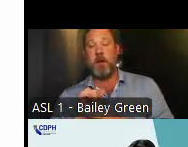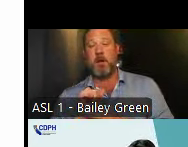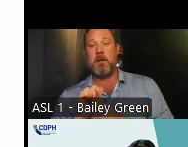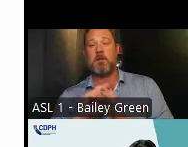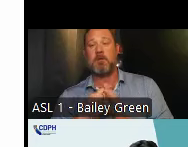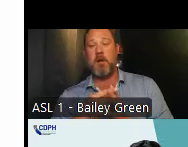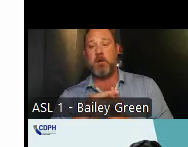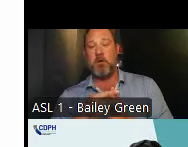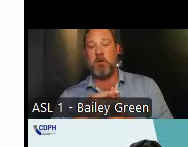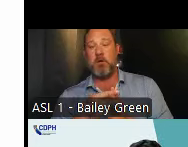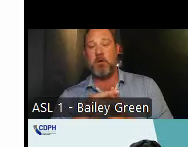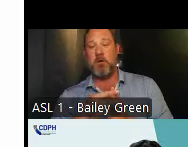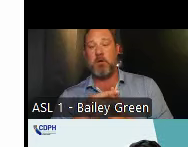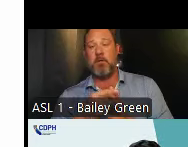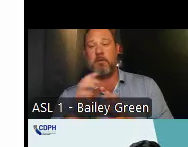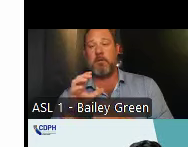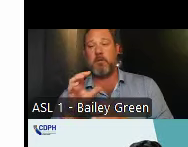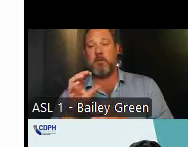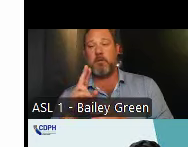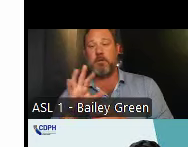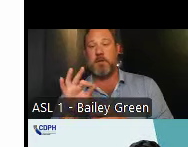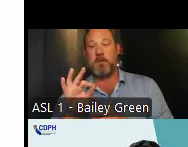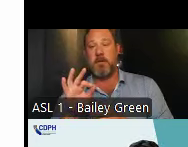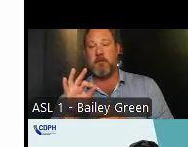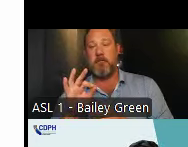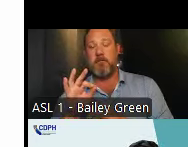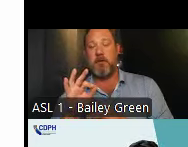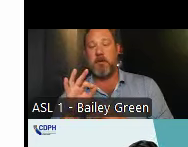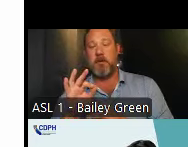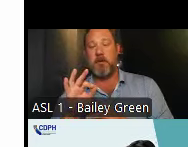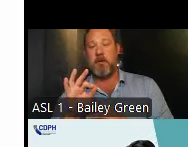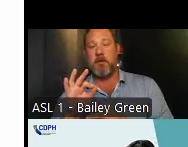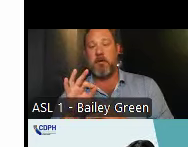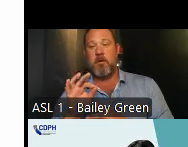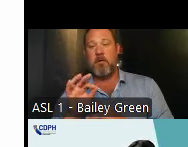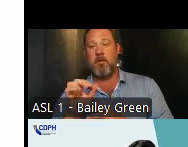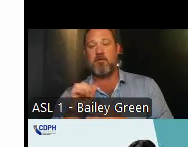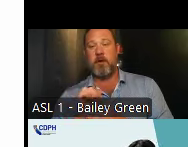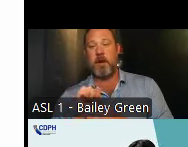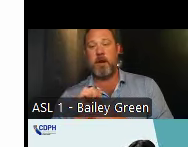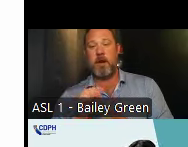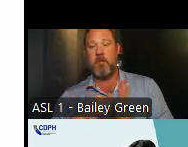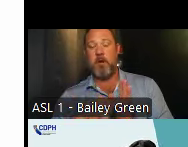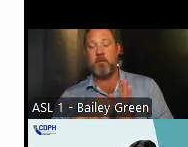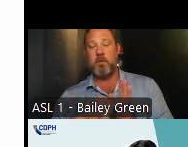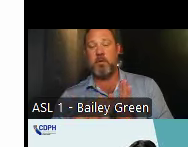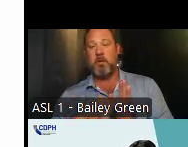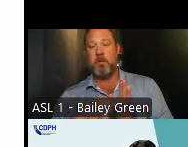launched. For UCSF Fresno, their training modules, they have